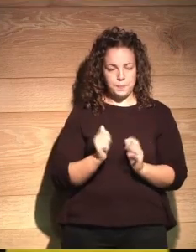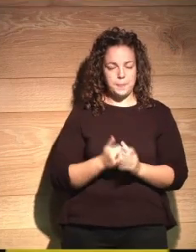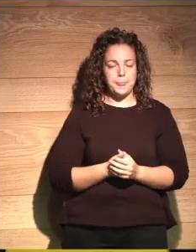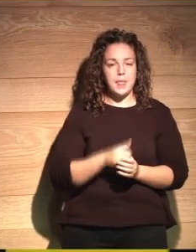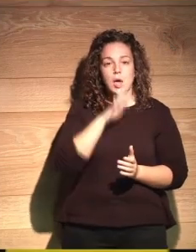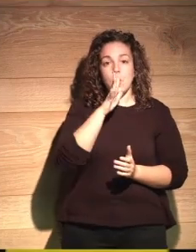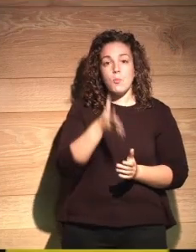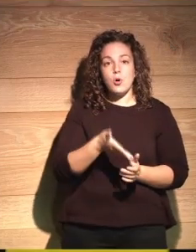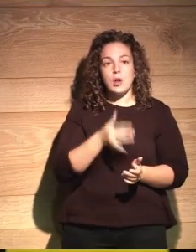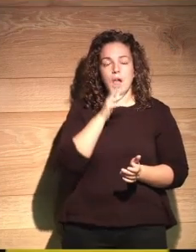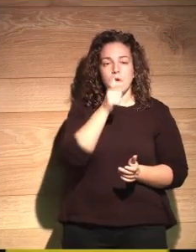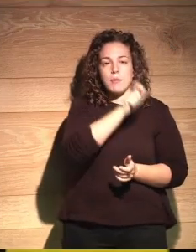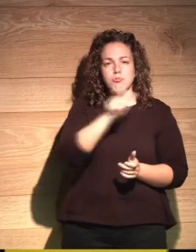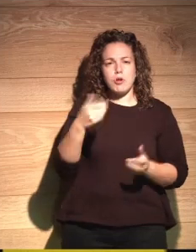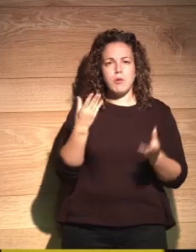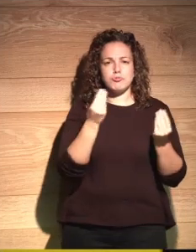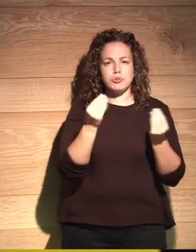because